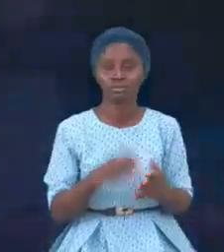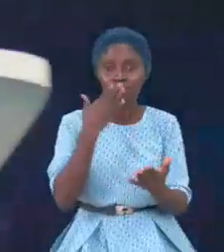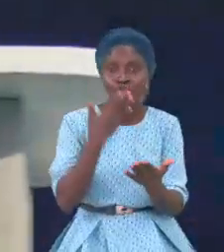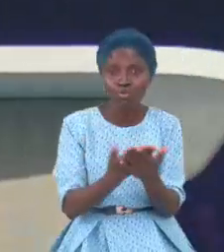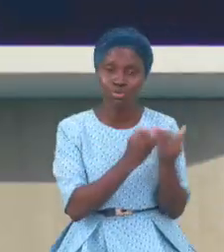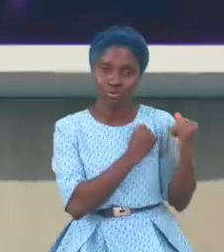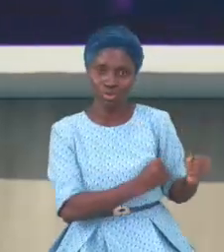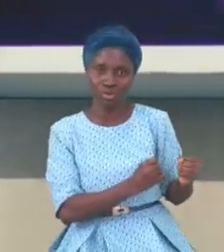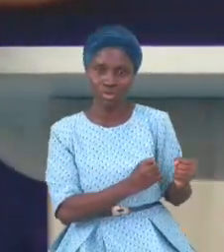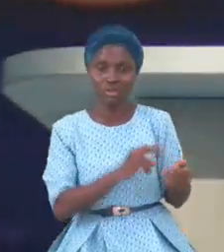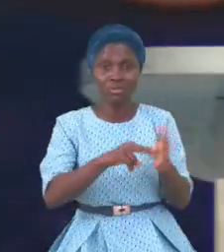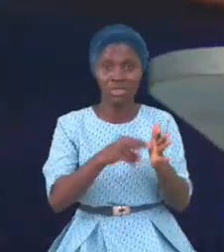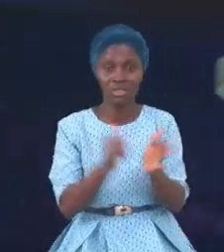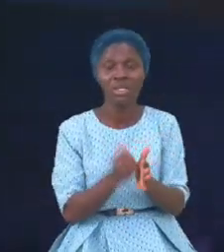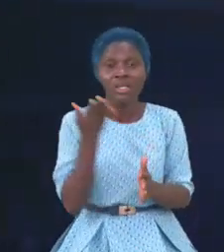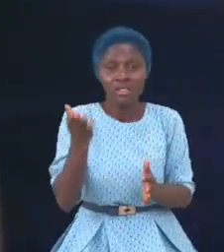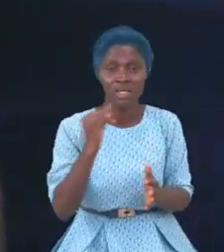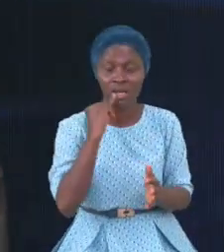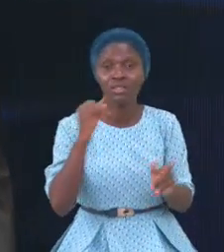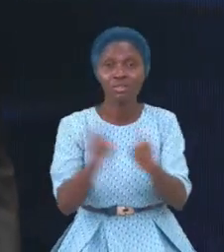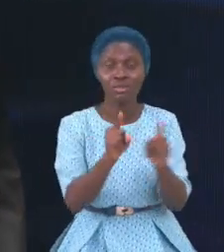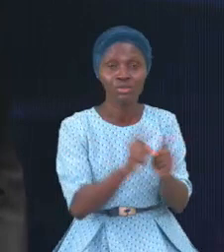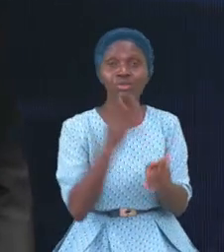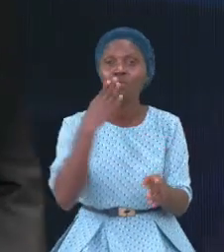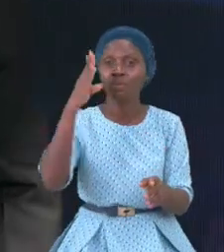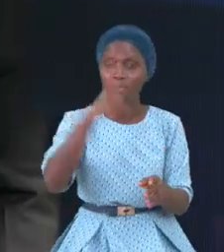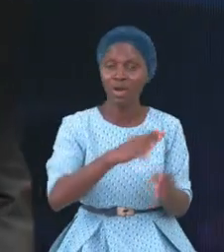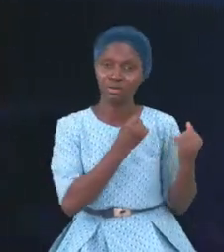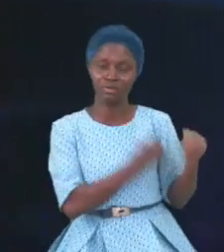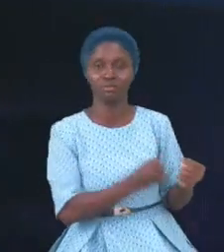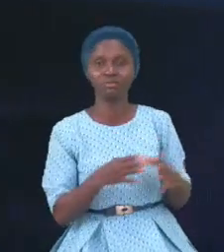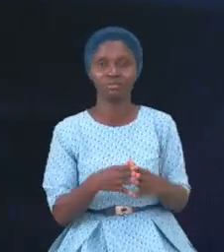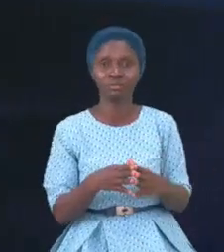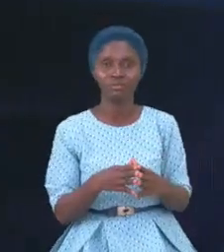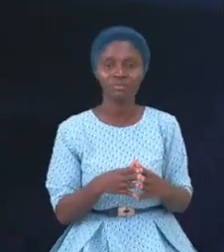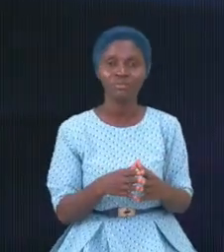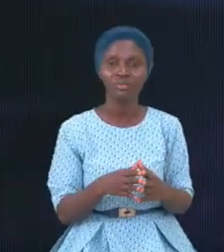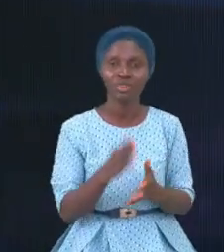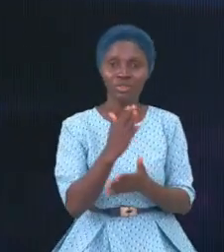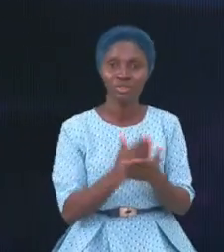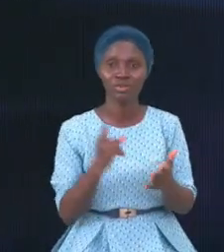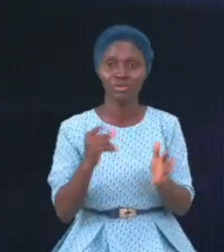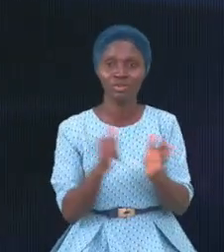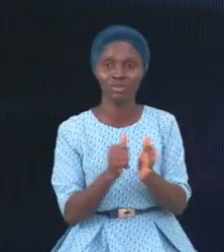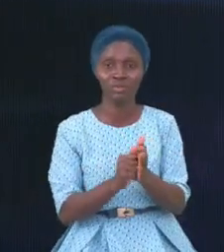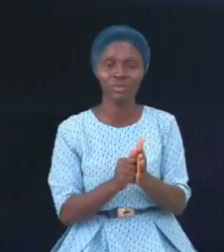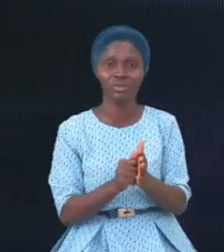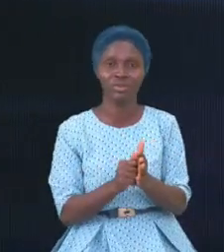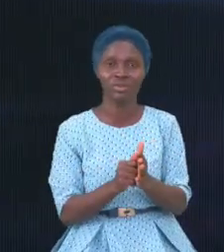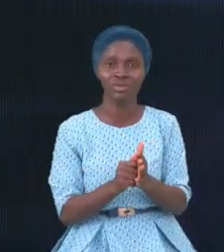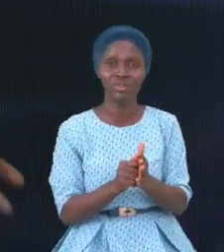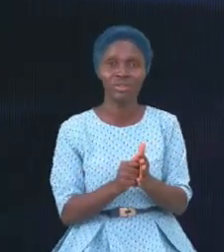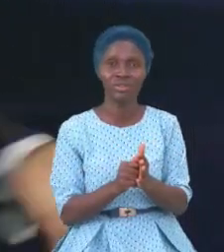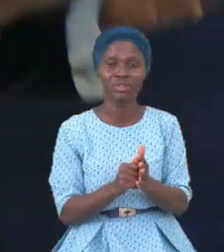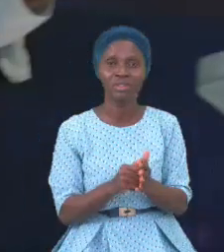a vehicle, you know, at top speed, and he says, well, he will stop for me. And in any case,